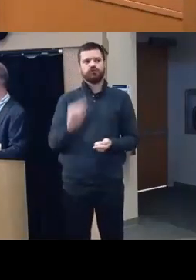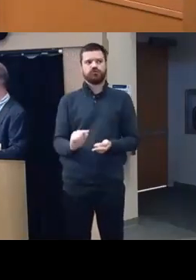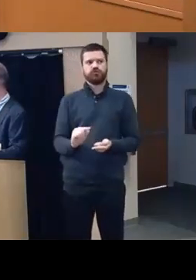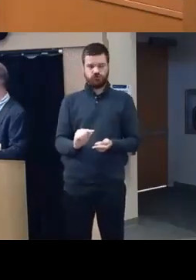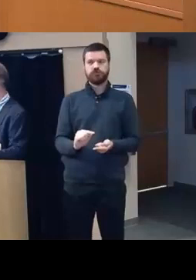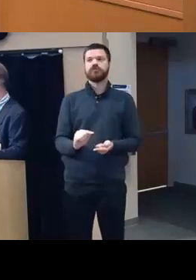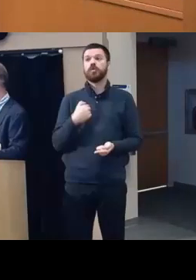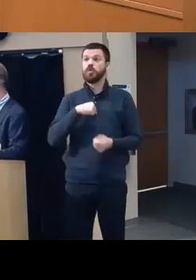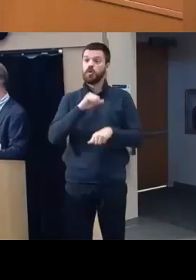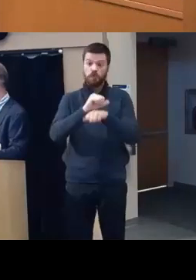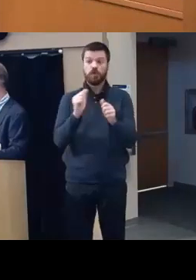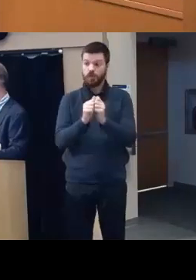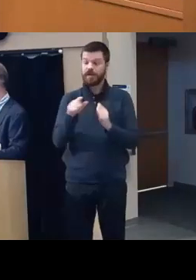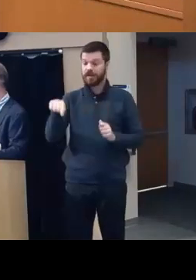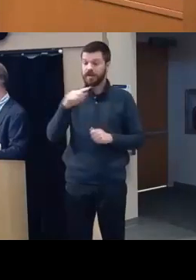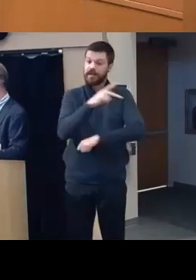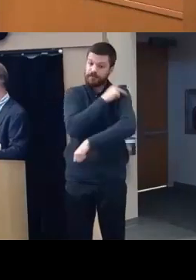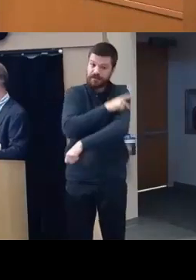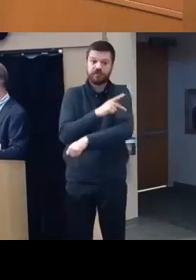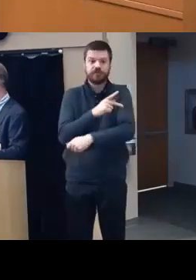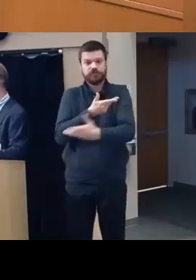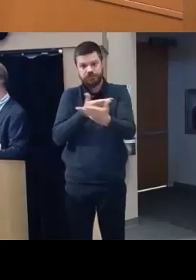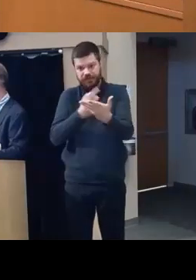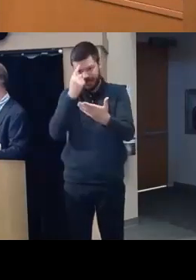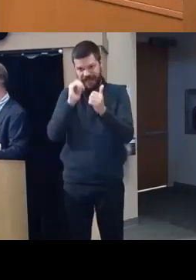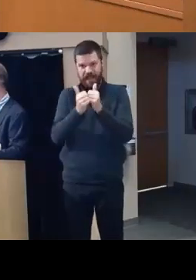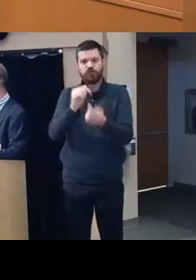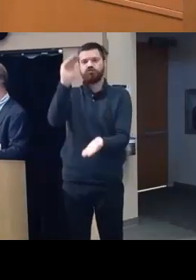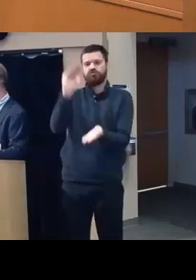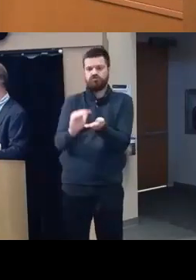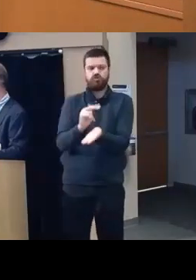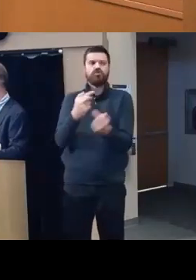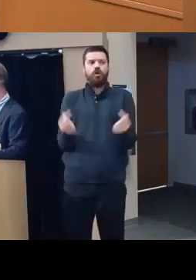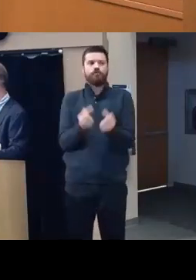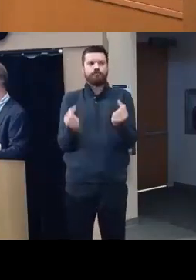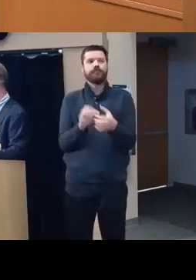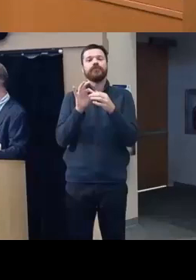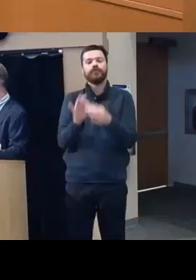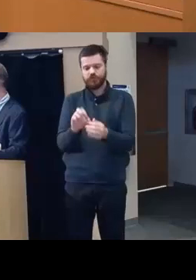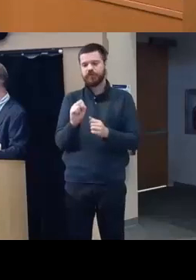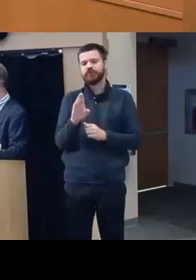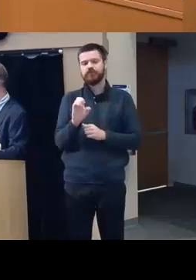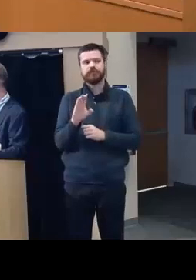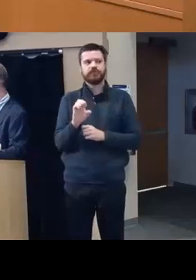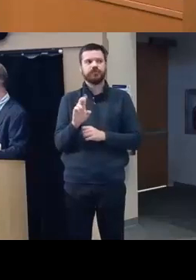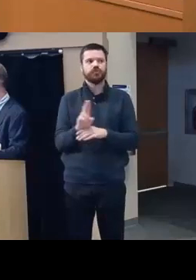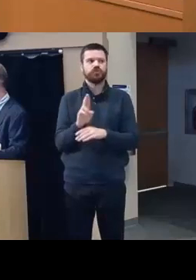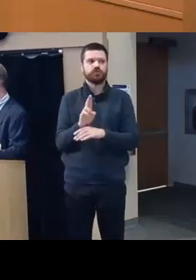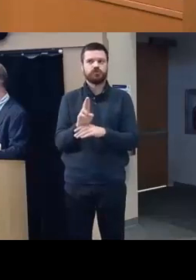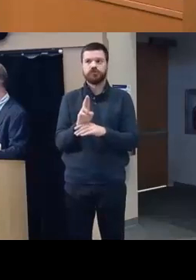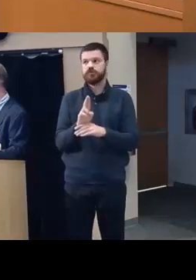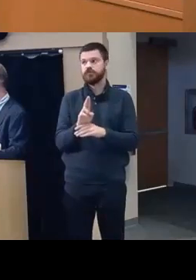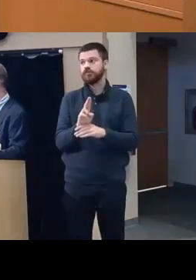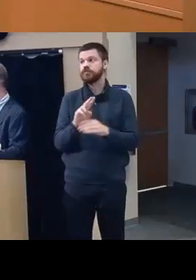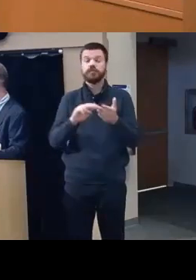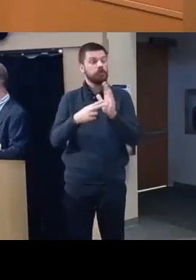we are working with patients and thinking about how to reduce harms related to their substance use up to and including